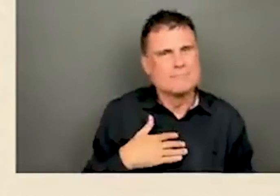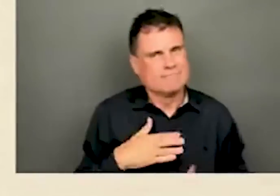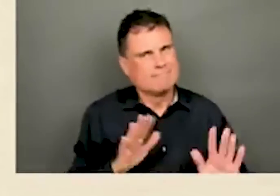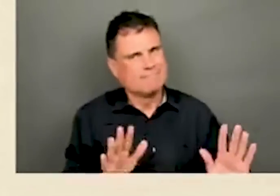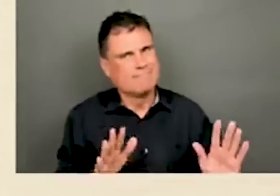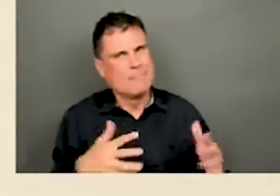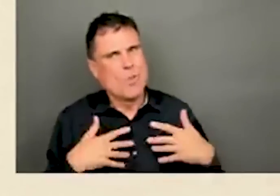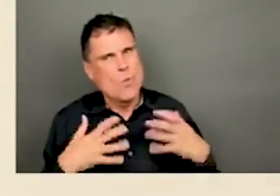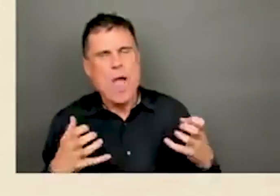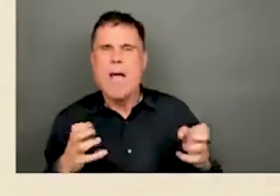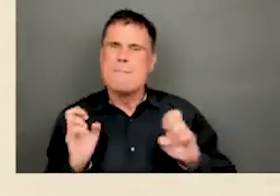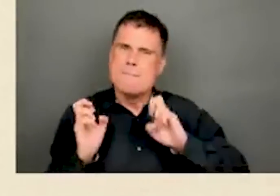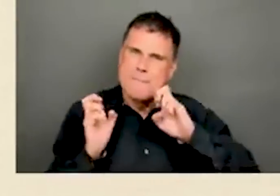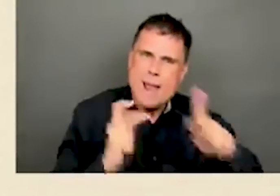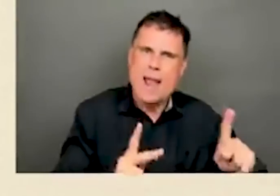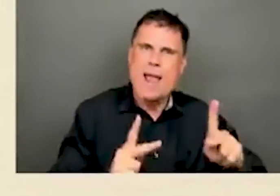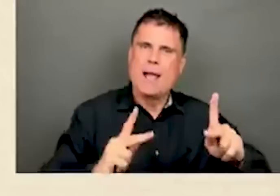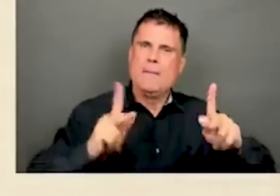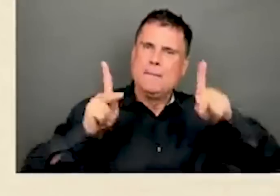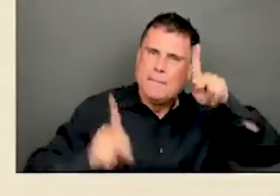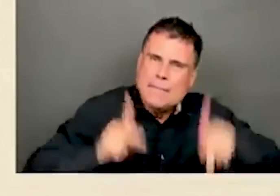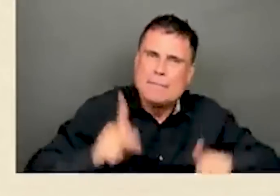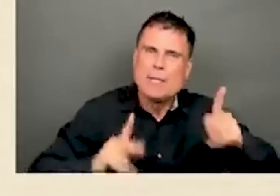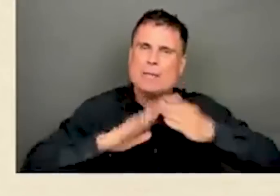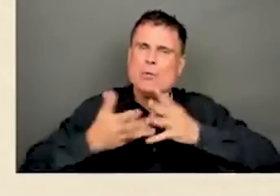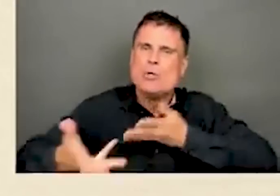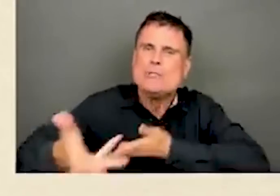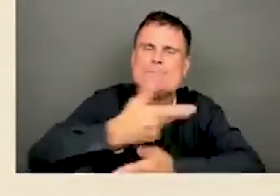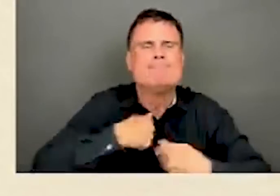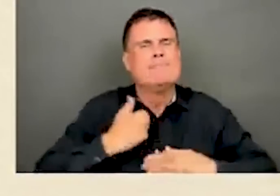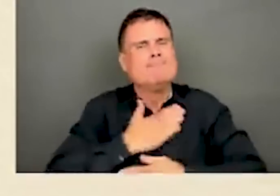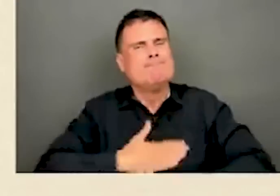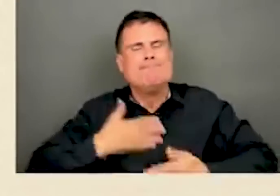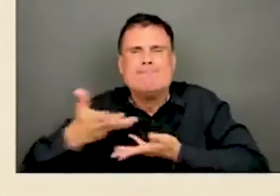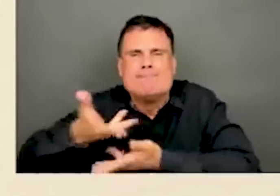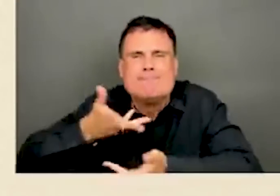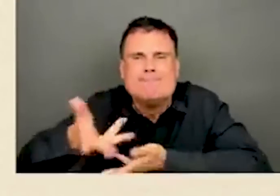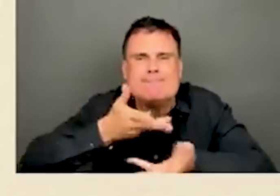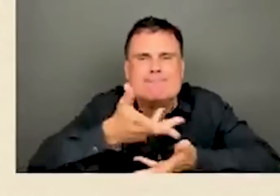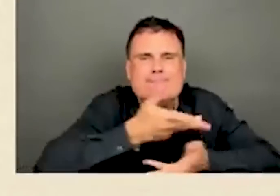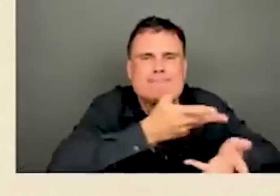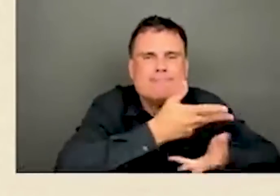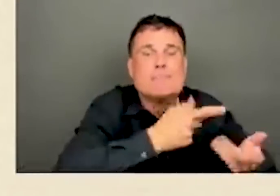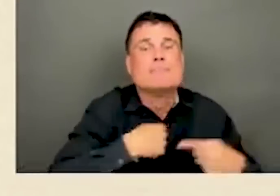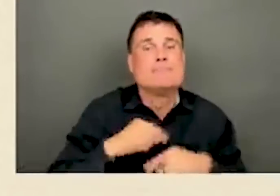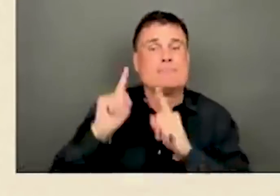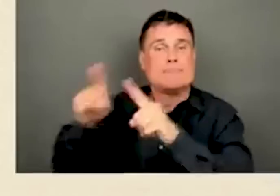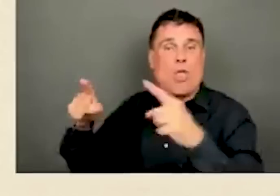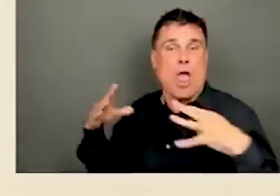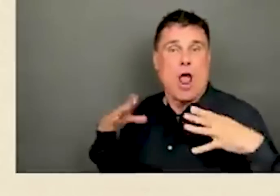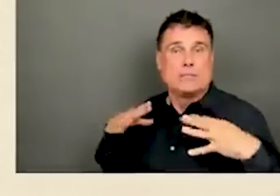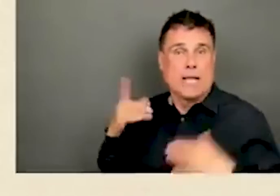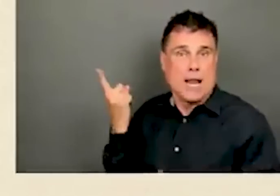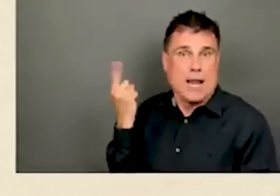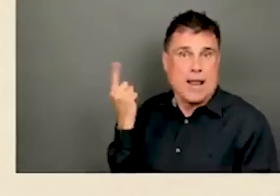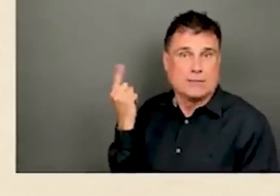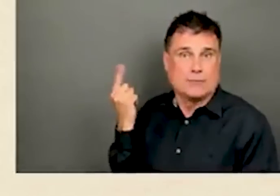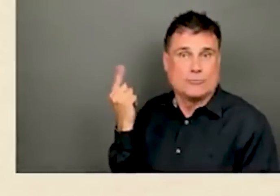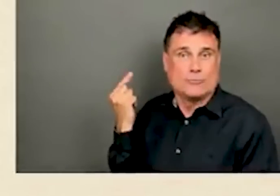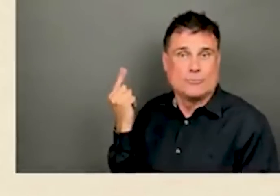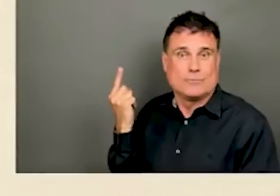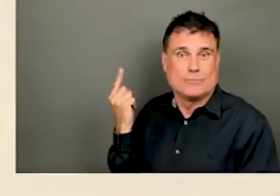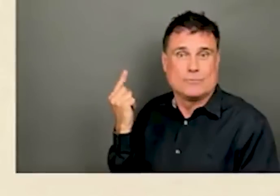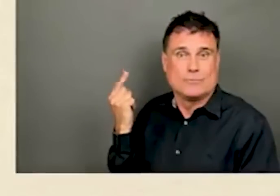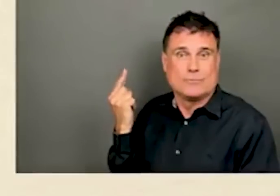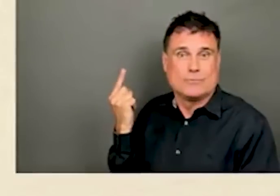talking to people. I went on a holiday last year to some newsworthy, it became news,